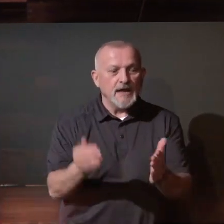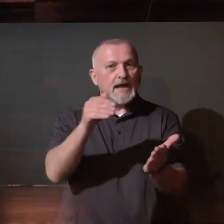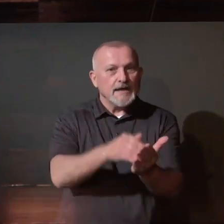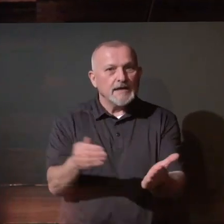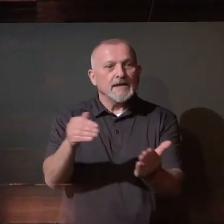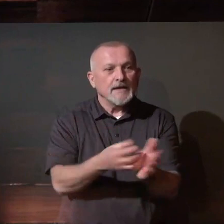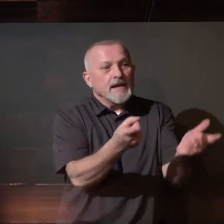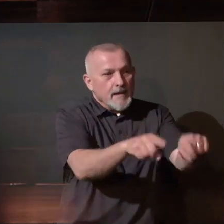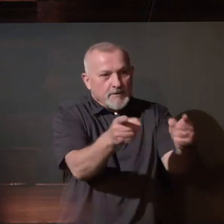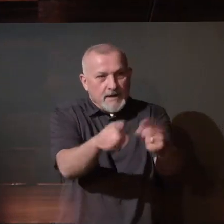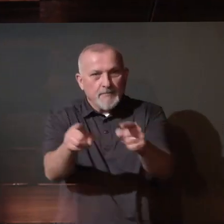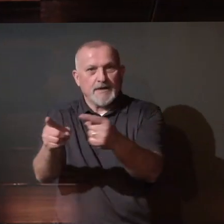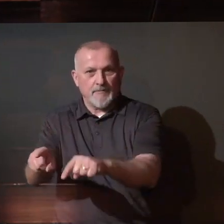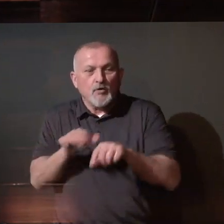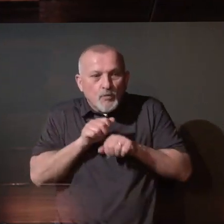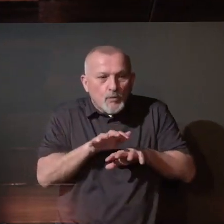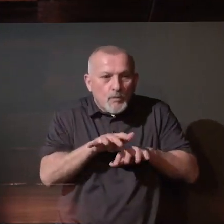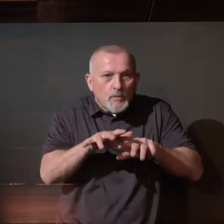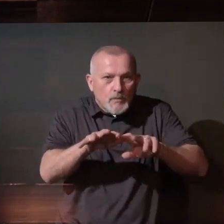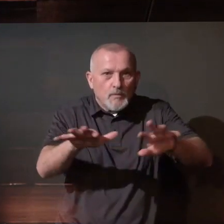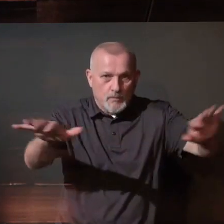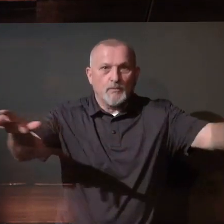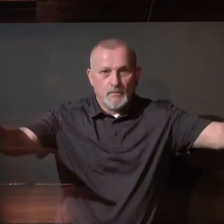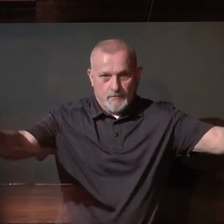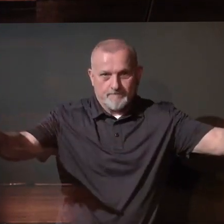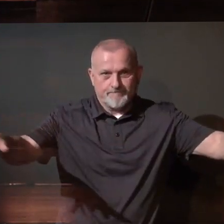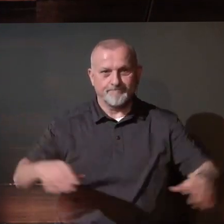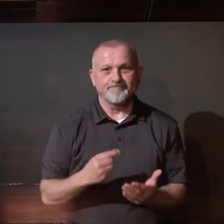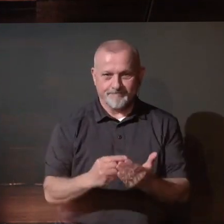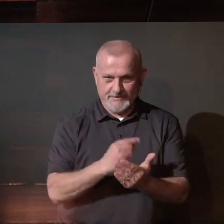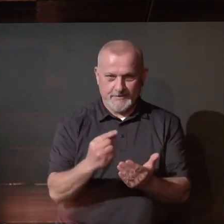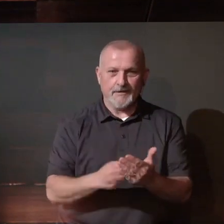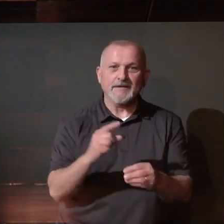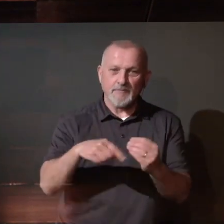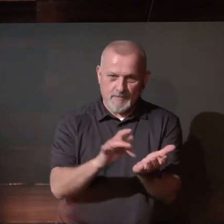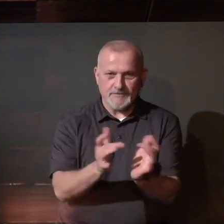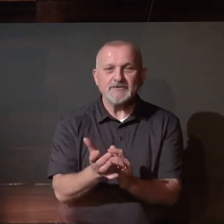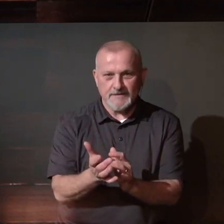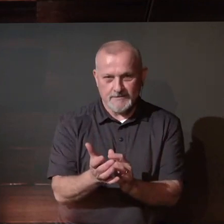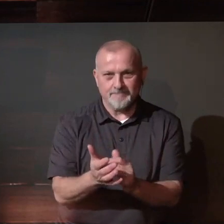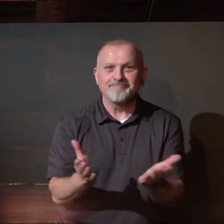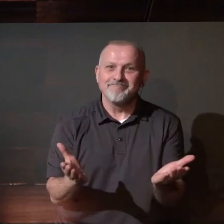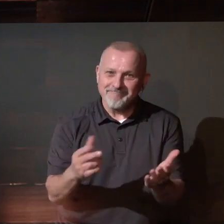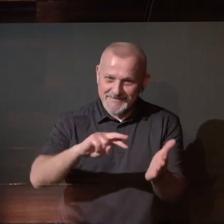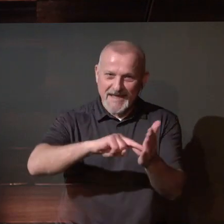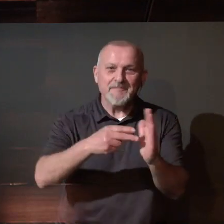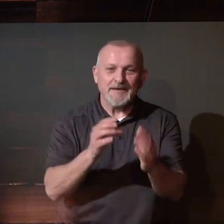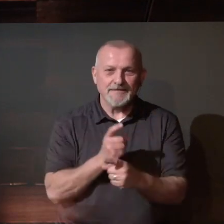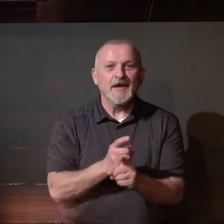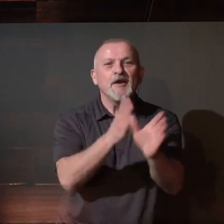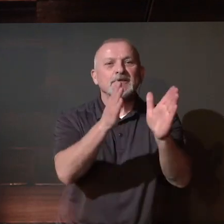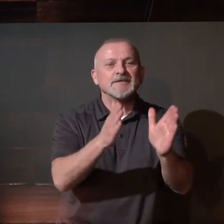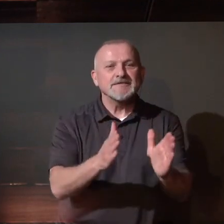and turn around, and then they too will assist in spreading the gospel of Jesus. That's discipleship,